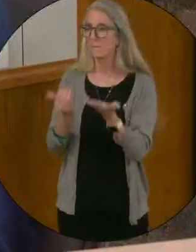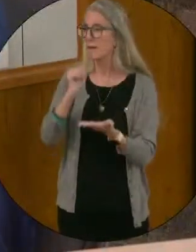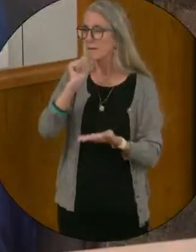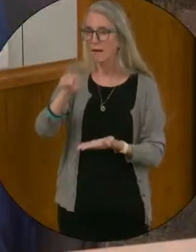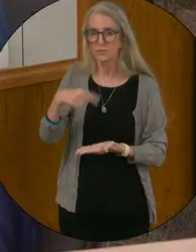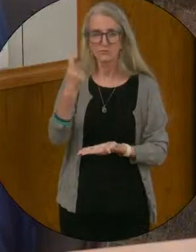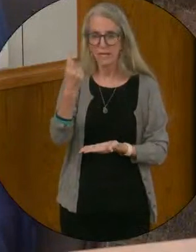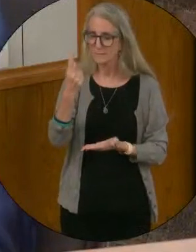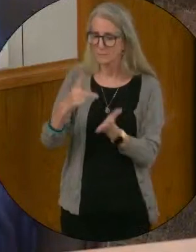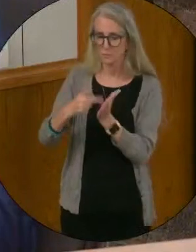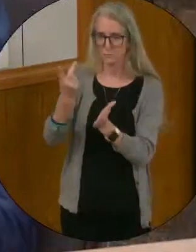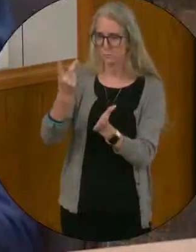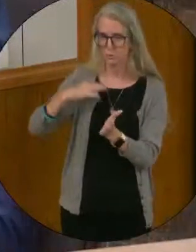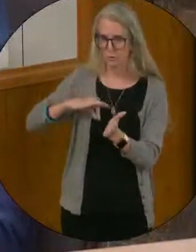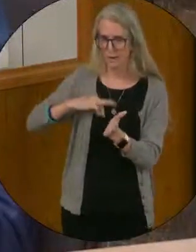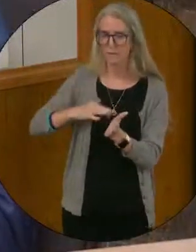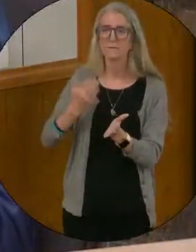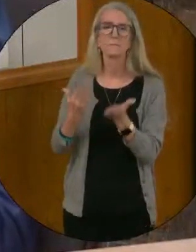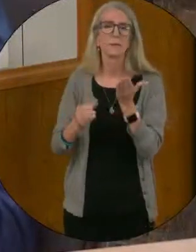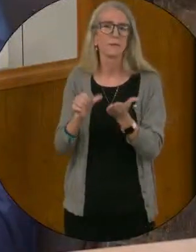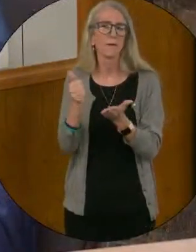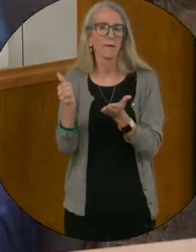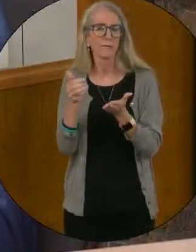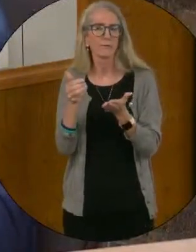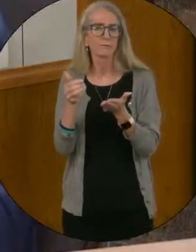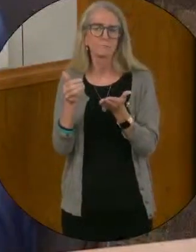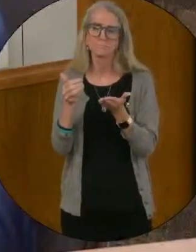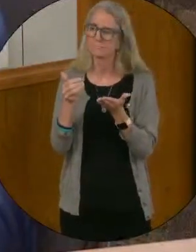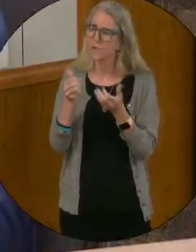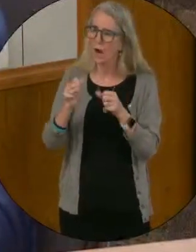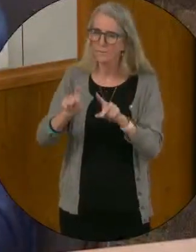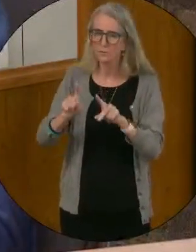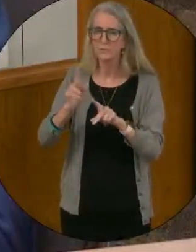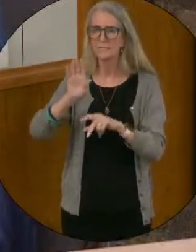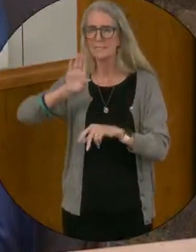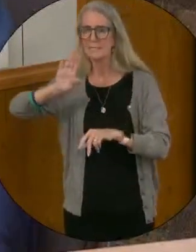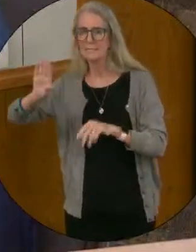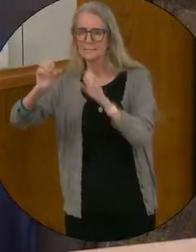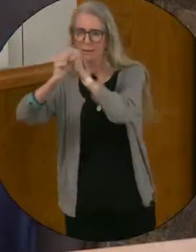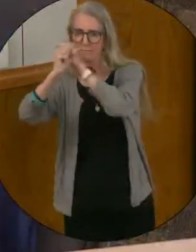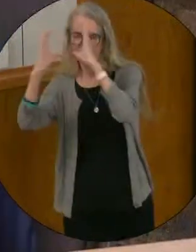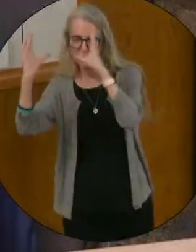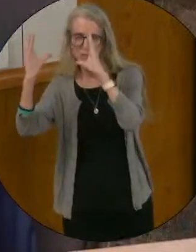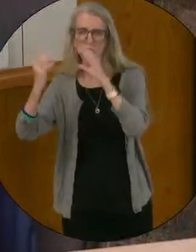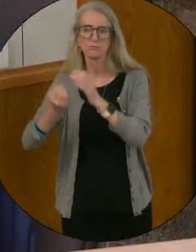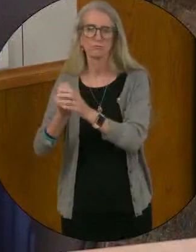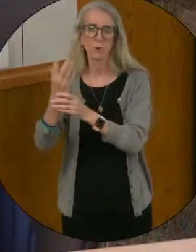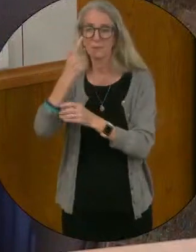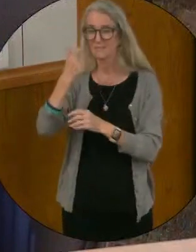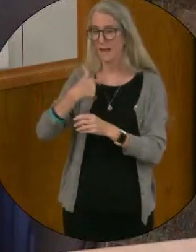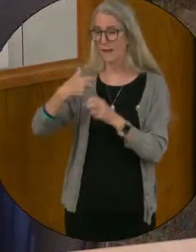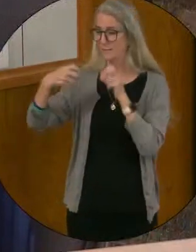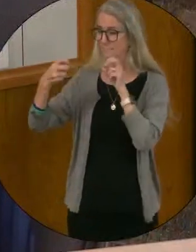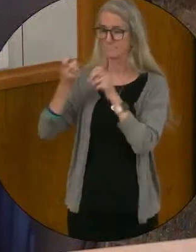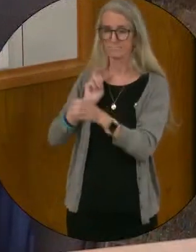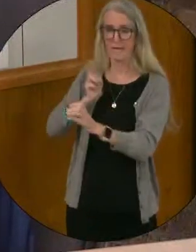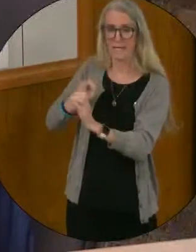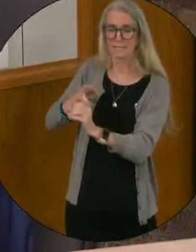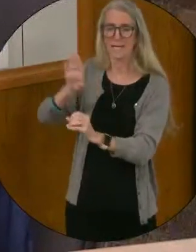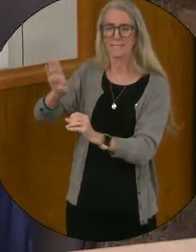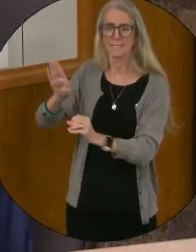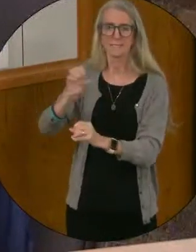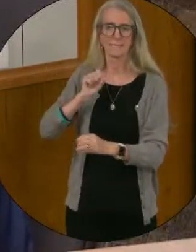be dual credit, but other ways that his vision to grow. But as I sat in his state